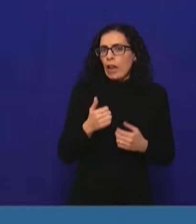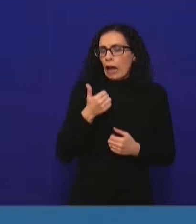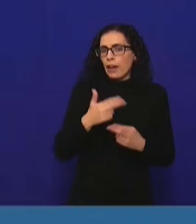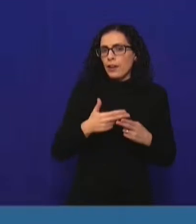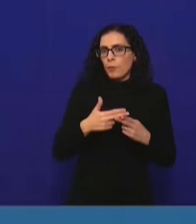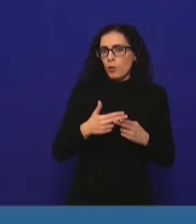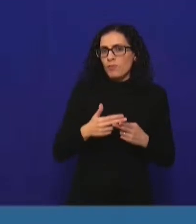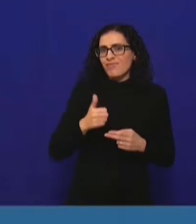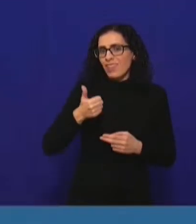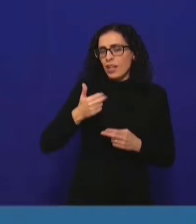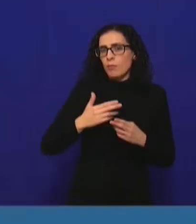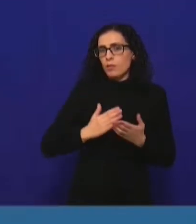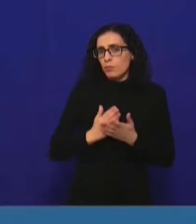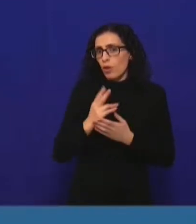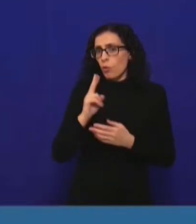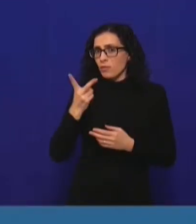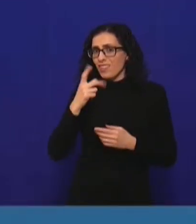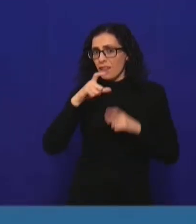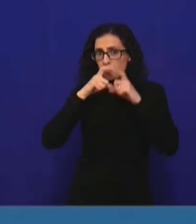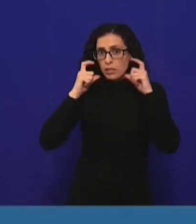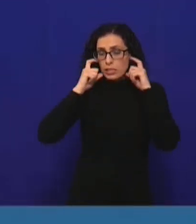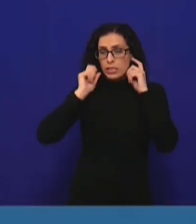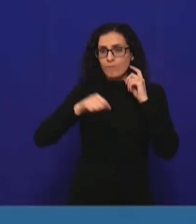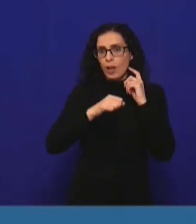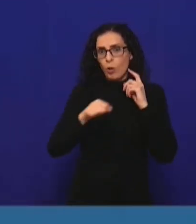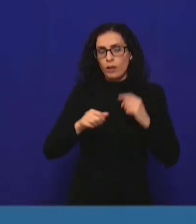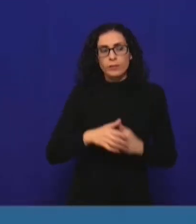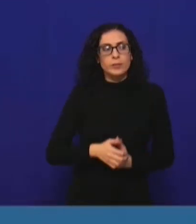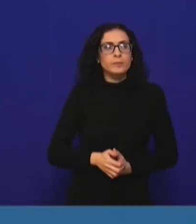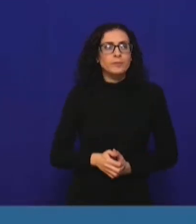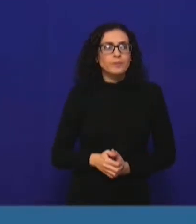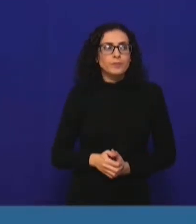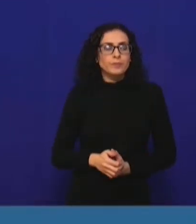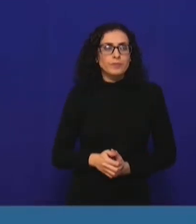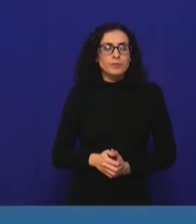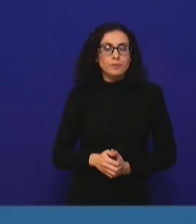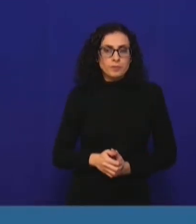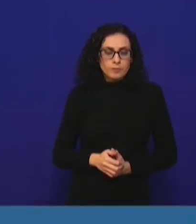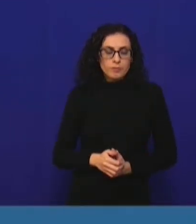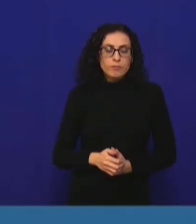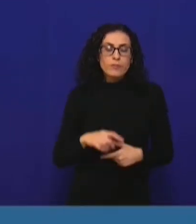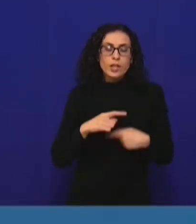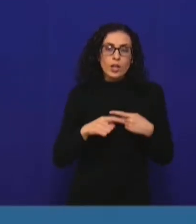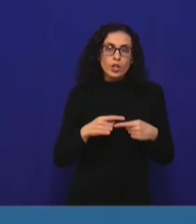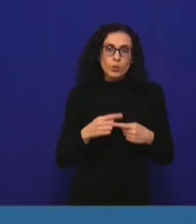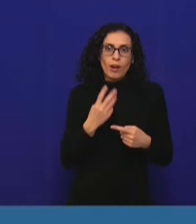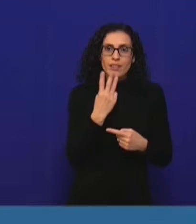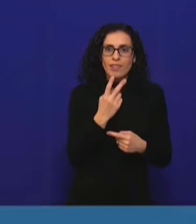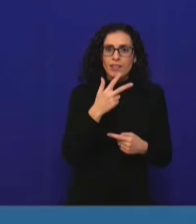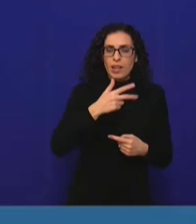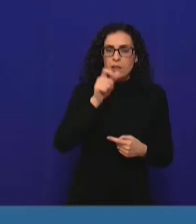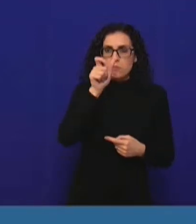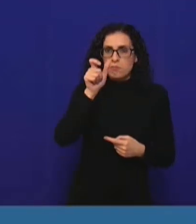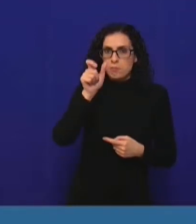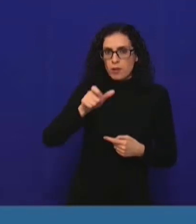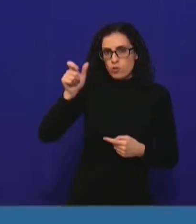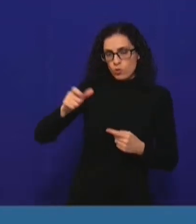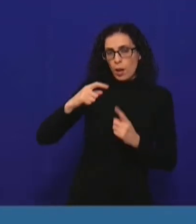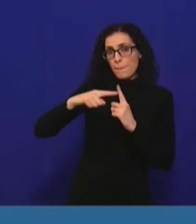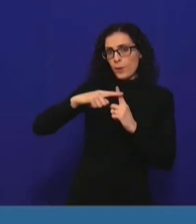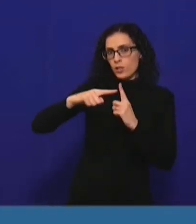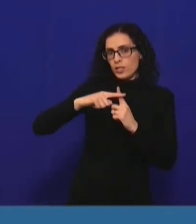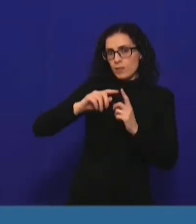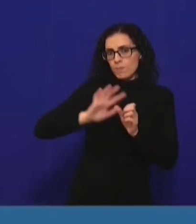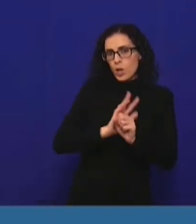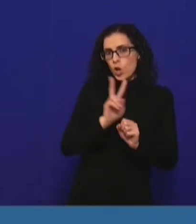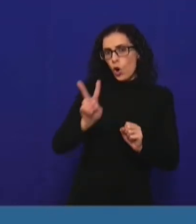double masking? Thank you. Thank you, Claire. Mela, fuq il-każijiet tal-UK variant li aħna qegħdin nagħmlu żidna ħafna